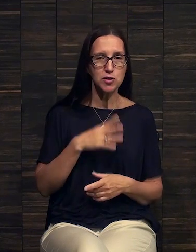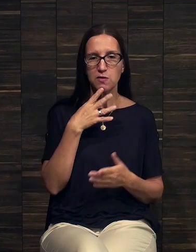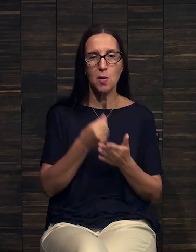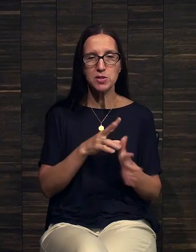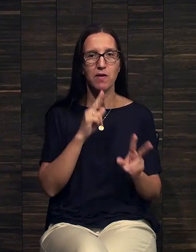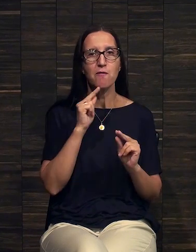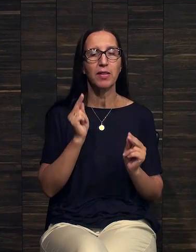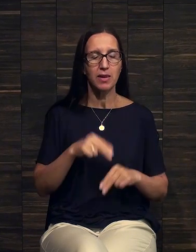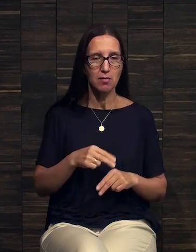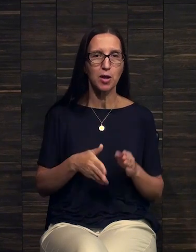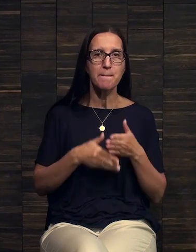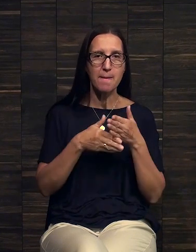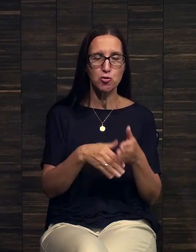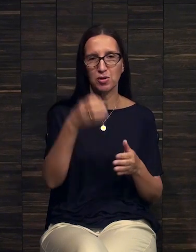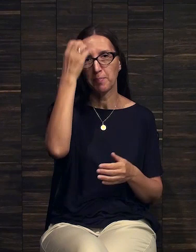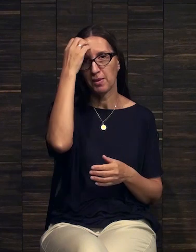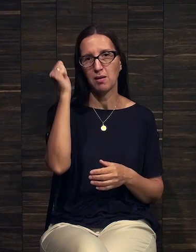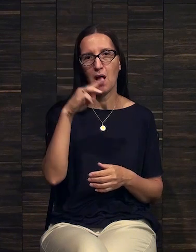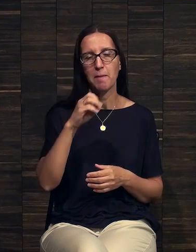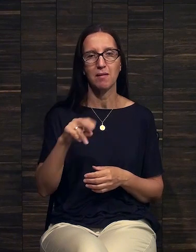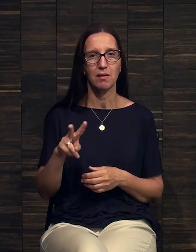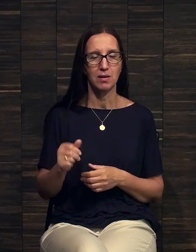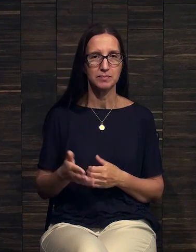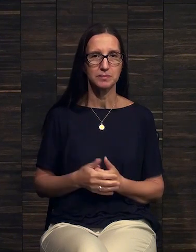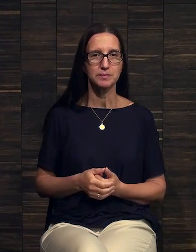Someone who was misled,